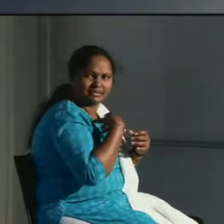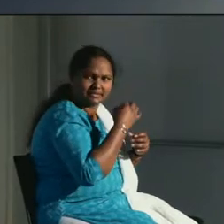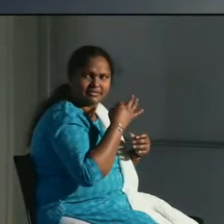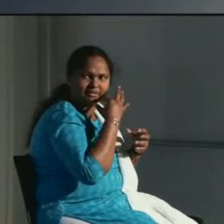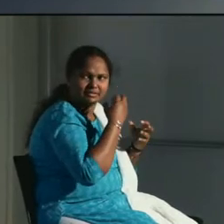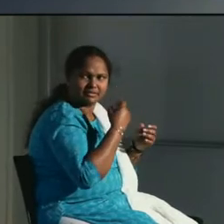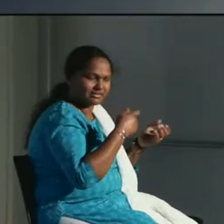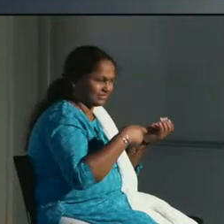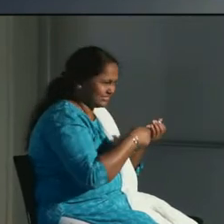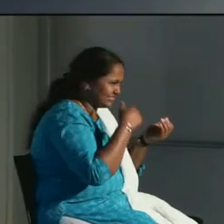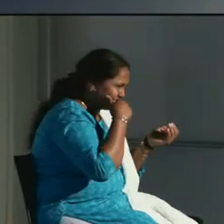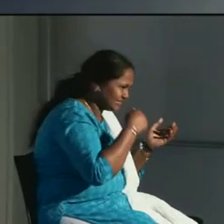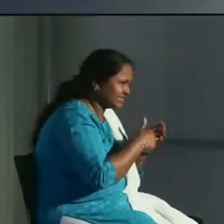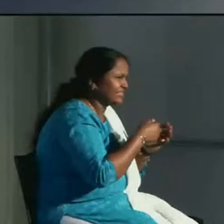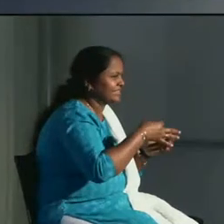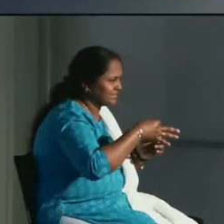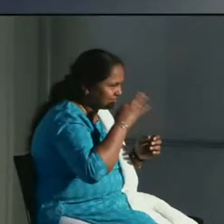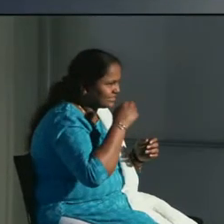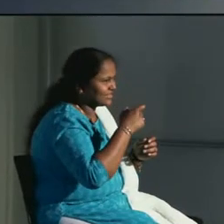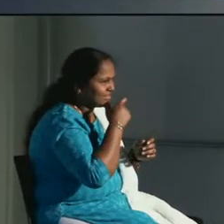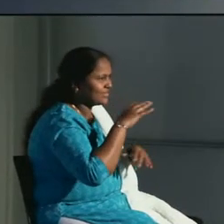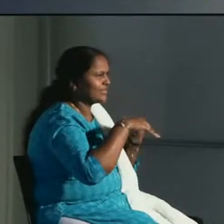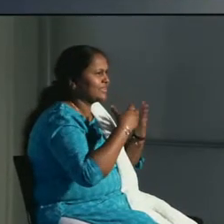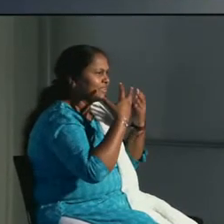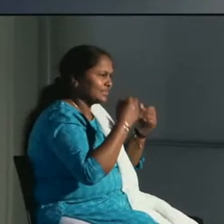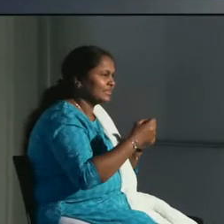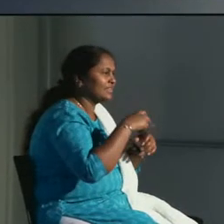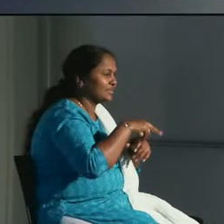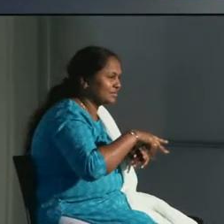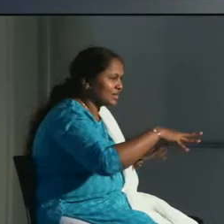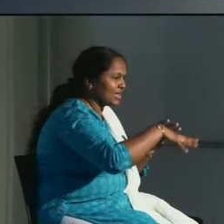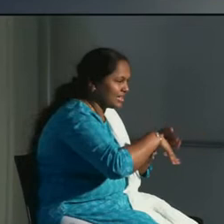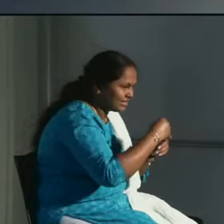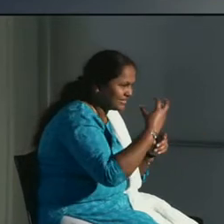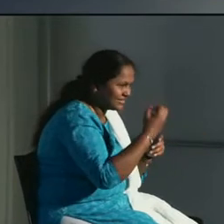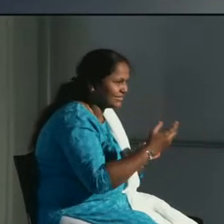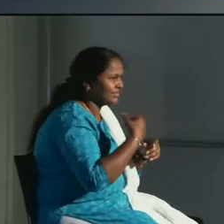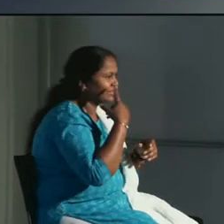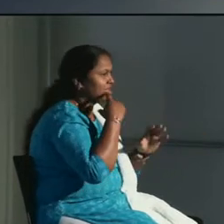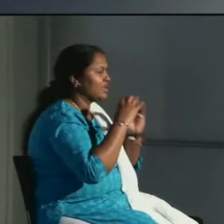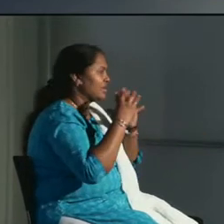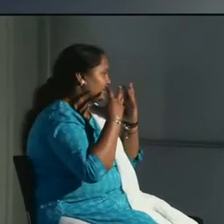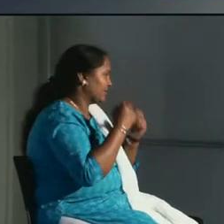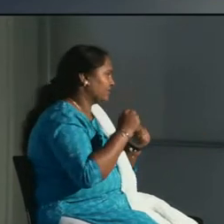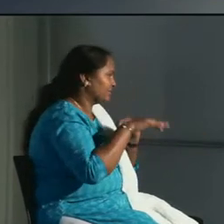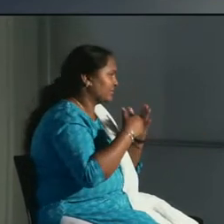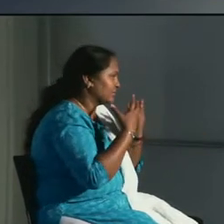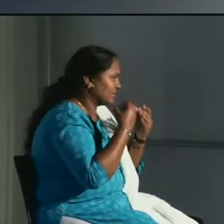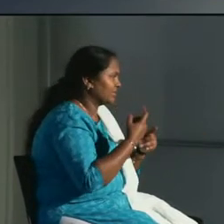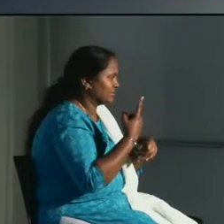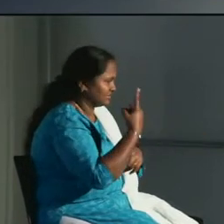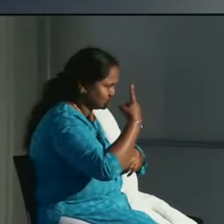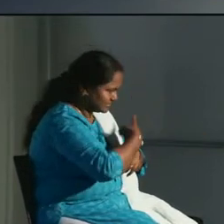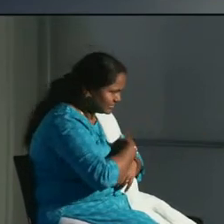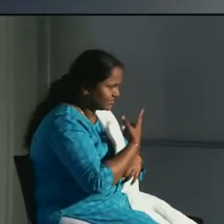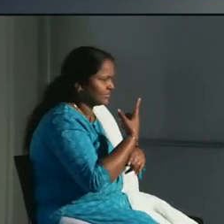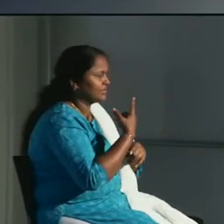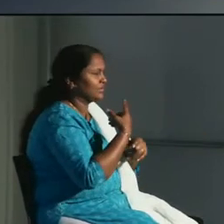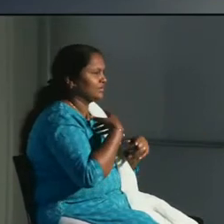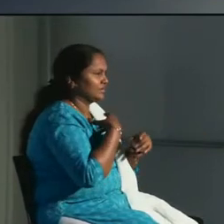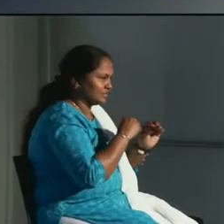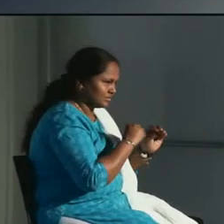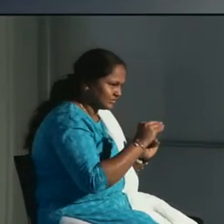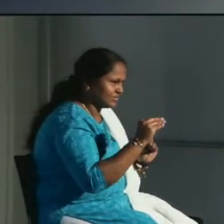charge my phone, drink a cup of tea, everyone who's inside would walk out, and we'd have conversations about, I don't know, the day, man, we should move